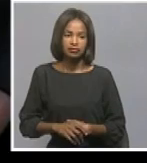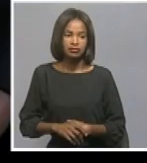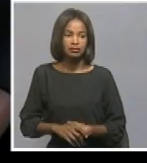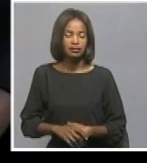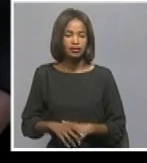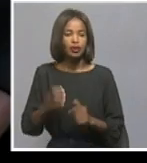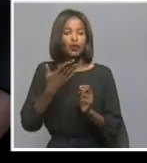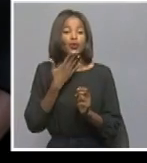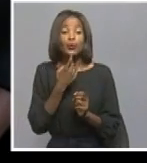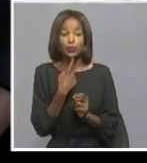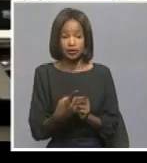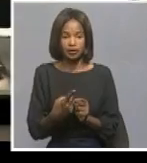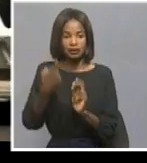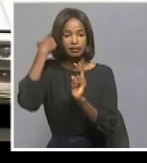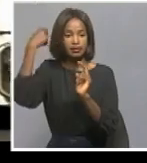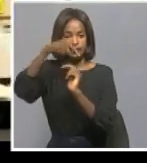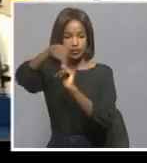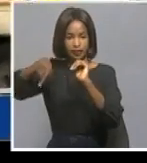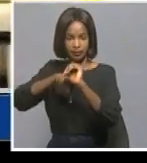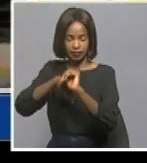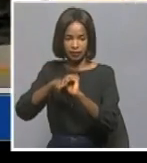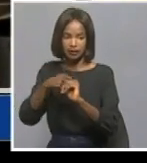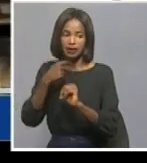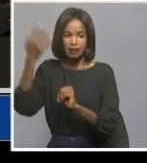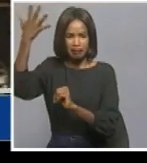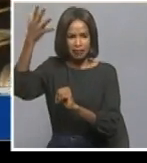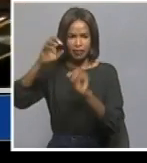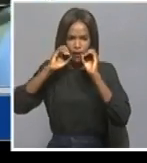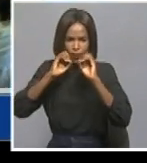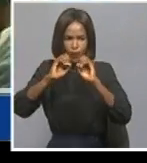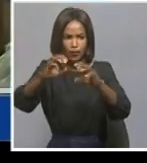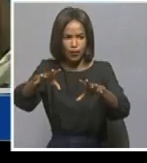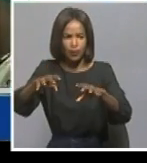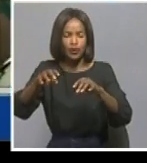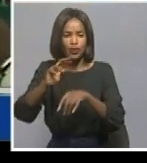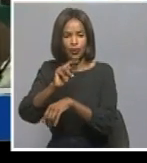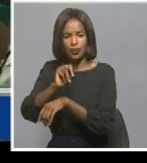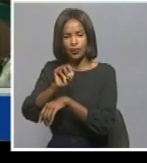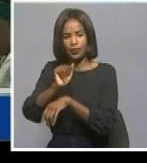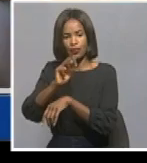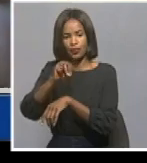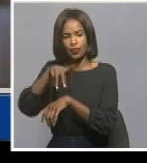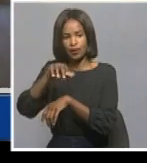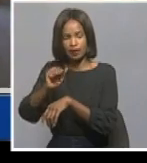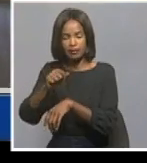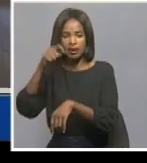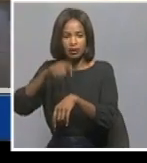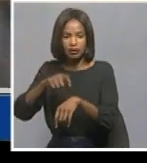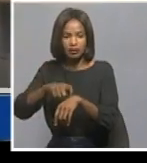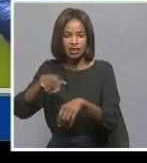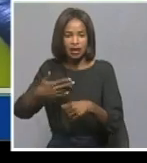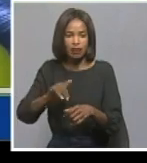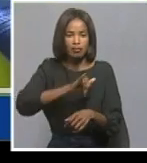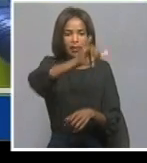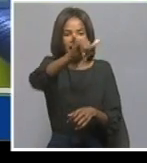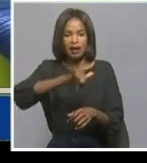This was announced by the Ministry of Home Affairs and Immigration in a media statement availed to NAMPA as part of the travelling measures put in place